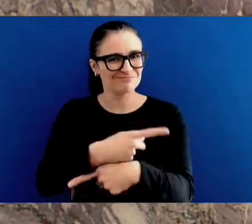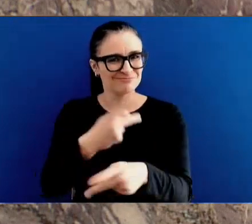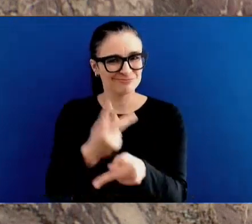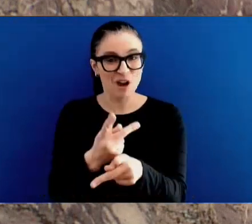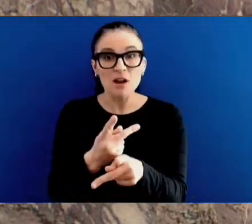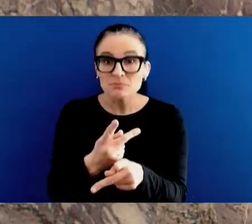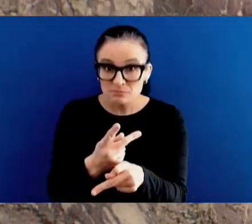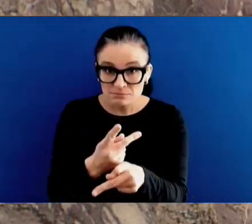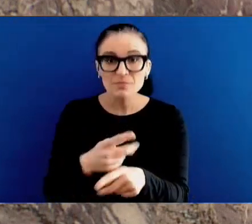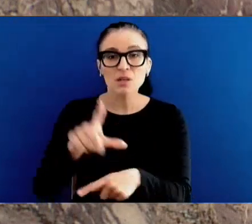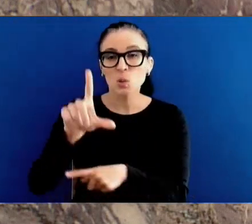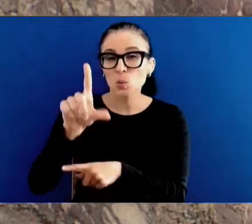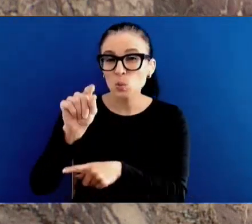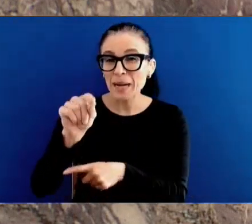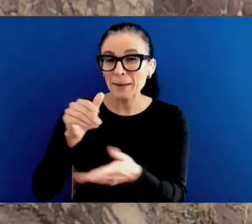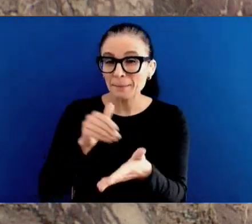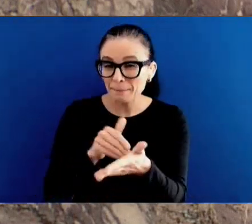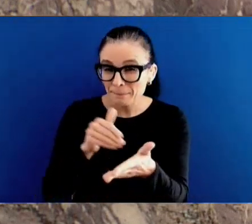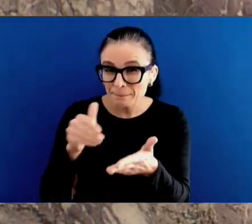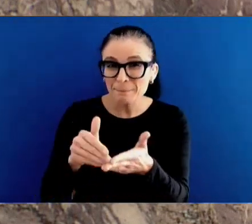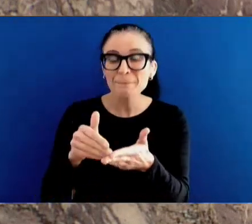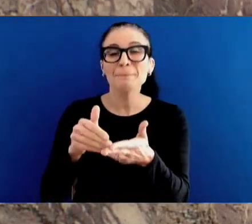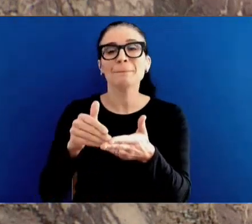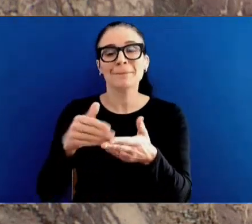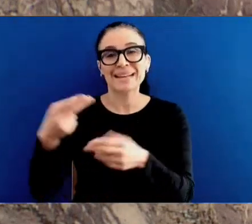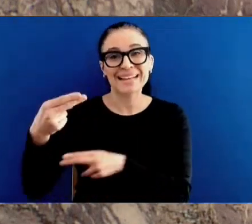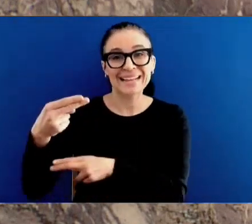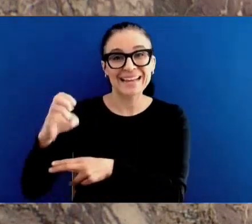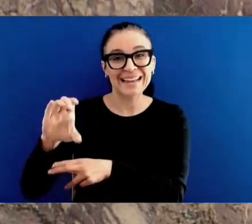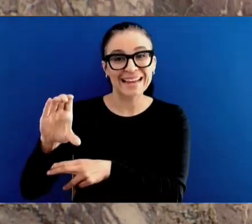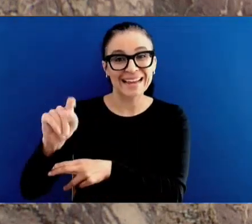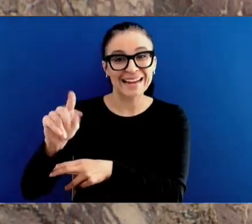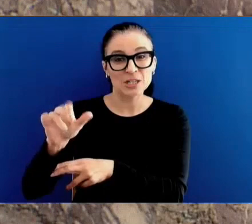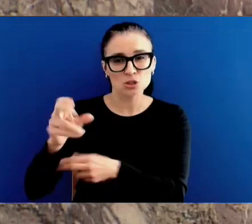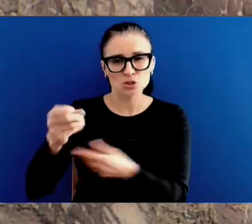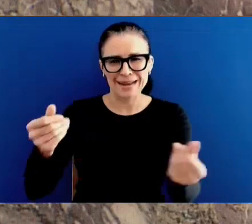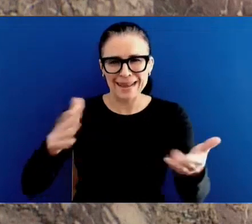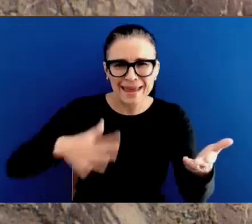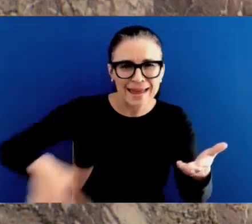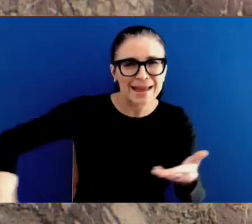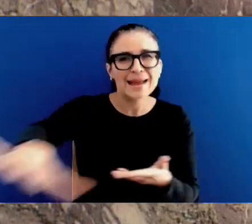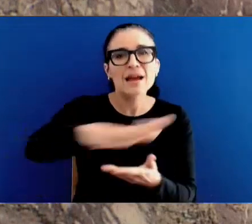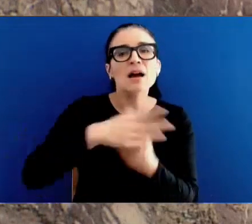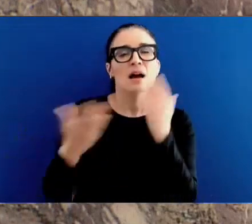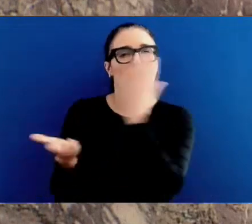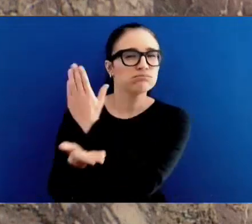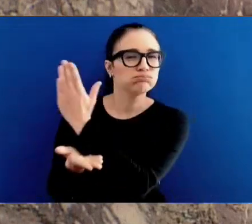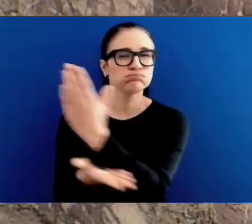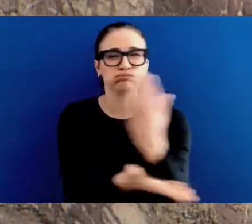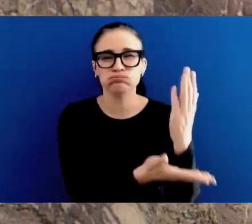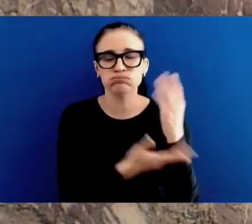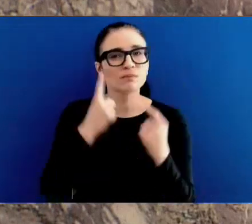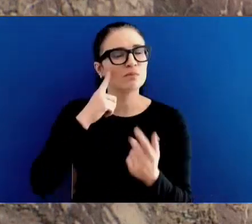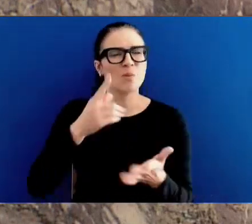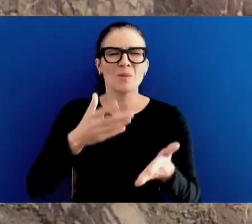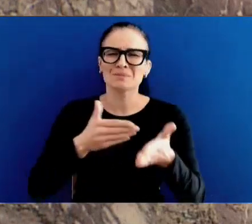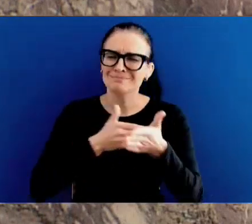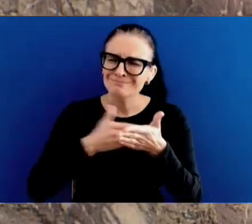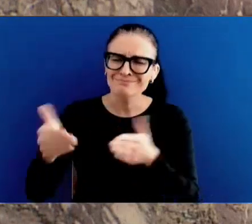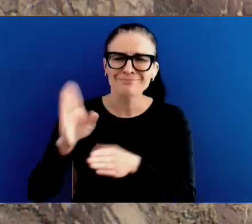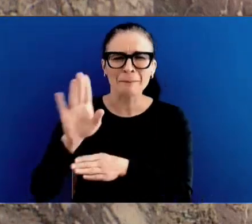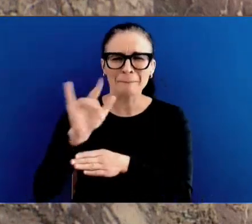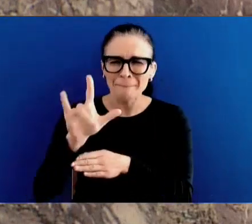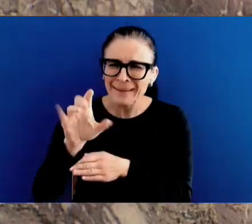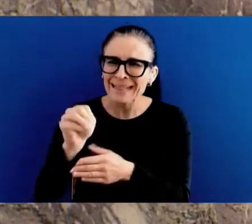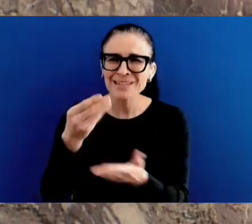bringing billions into the British Columbia economy. Dollars that are no longer available as we now wait decades for our exhausted